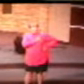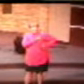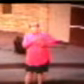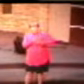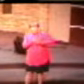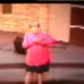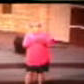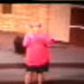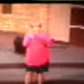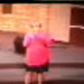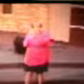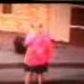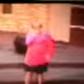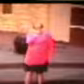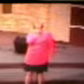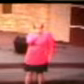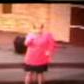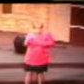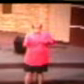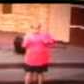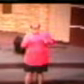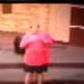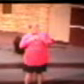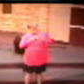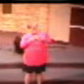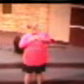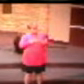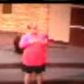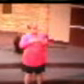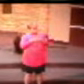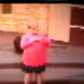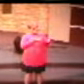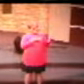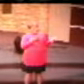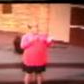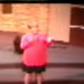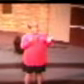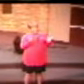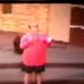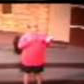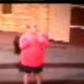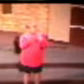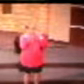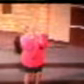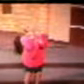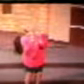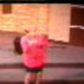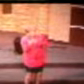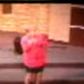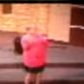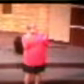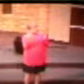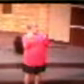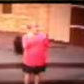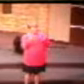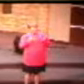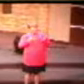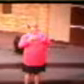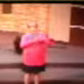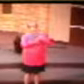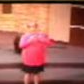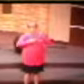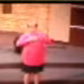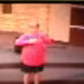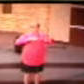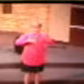guns. And my heart began to race just a little bit. And the adrenaline began to